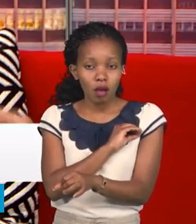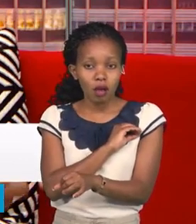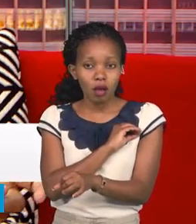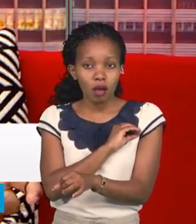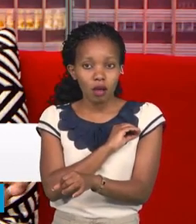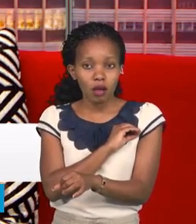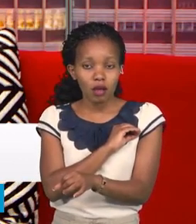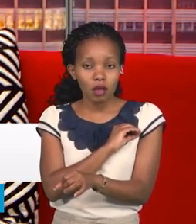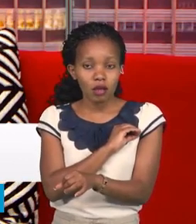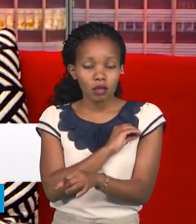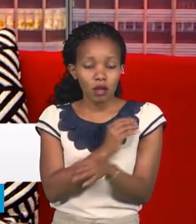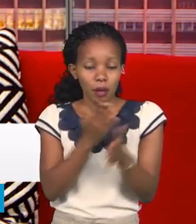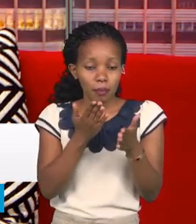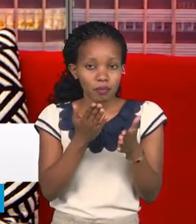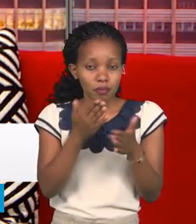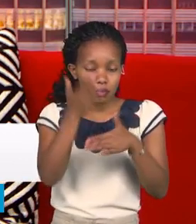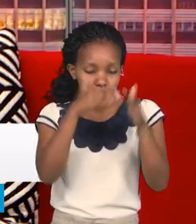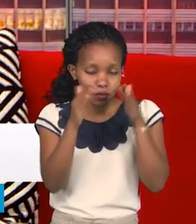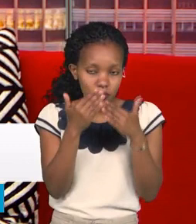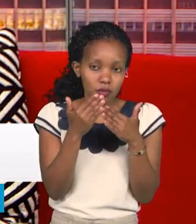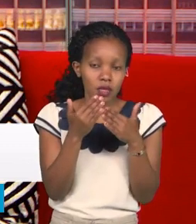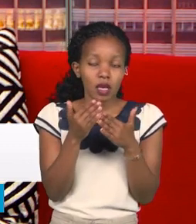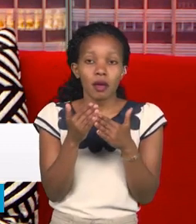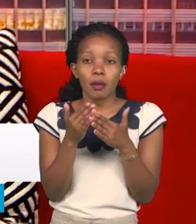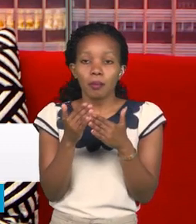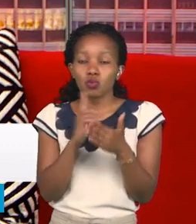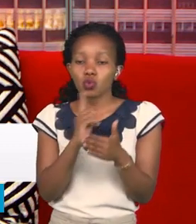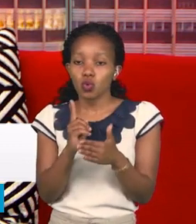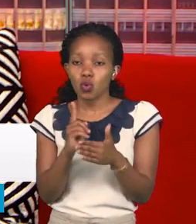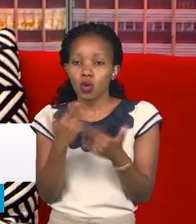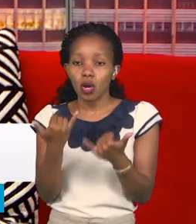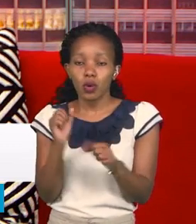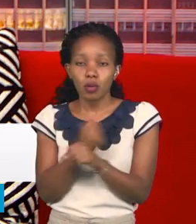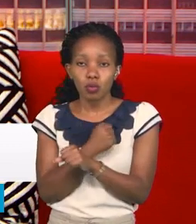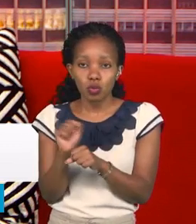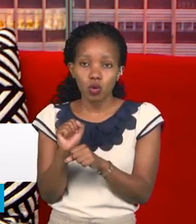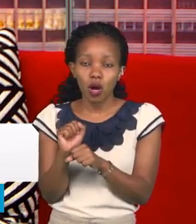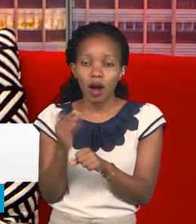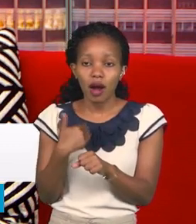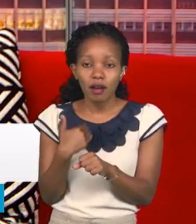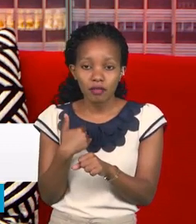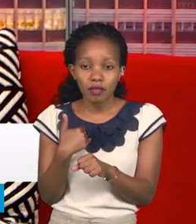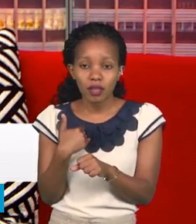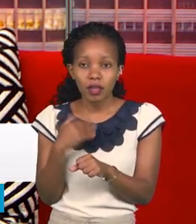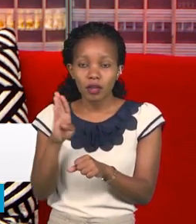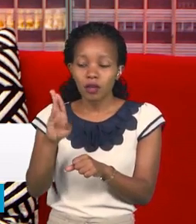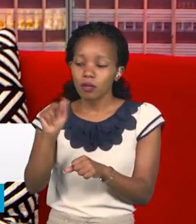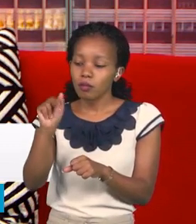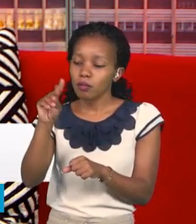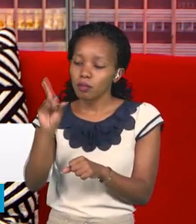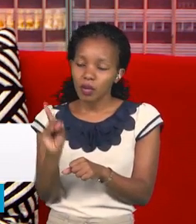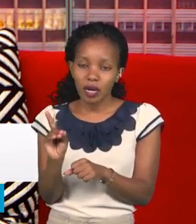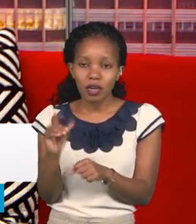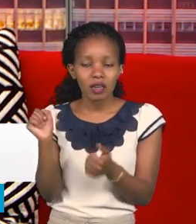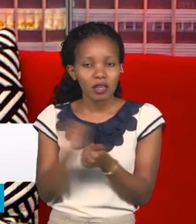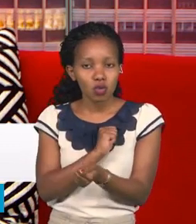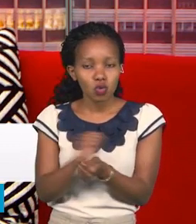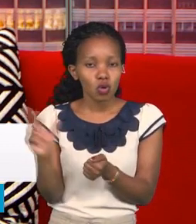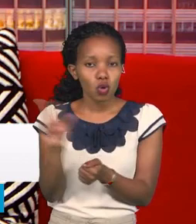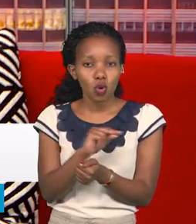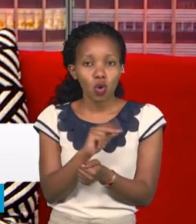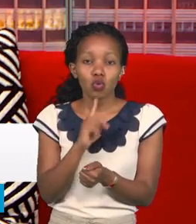just for one patient's sake and just to make some bucks, they cannot keep their, they cannot have their brand image at stake, you know, right?